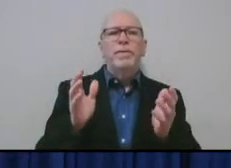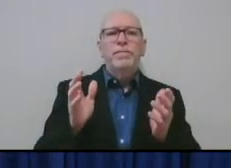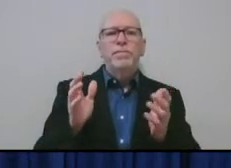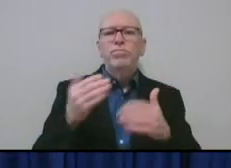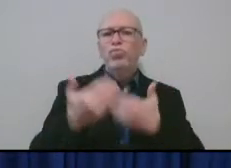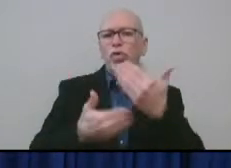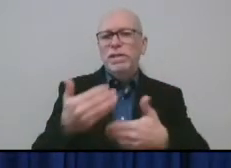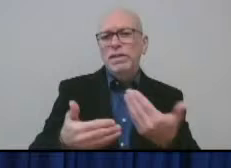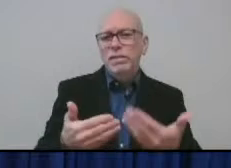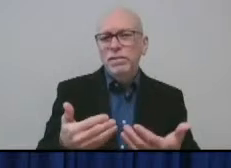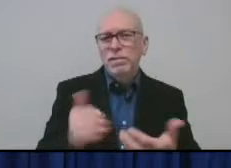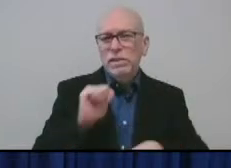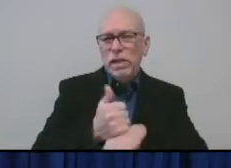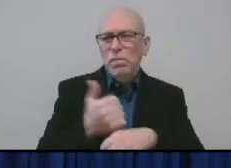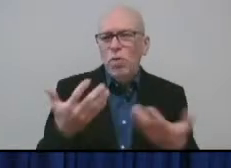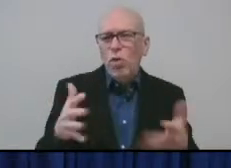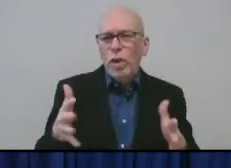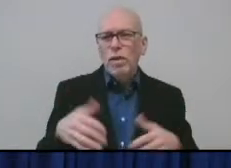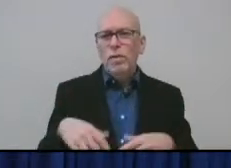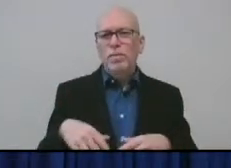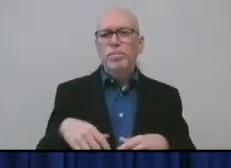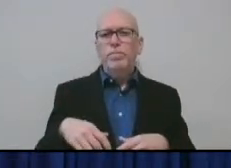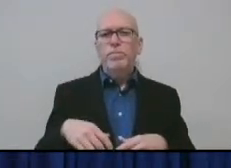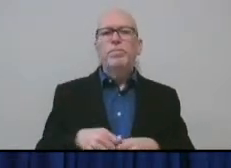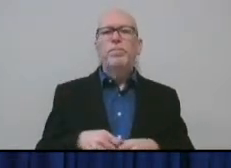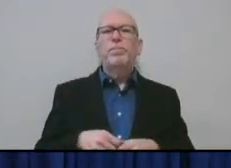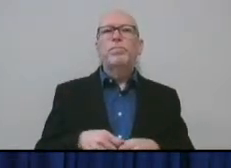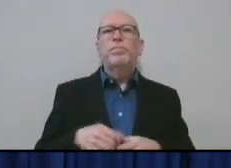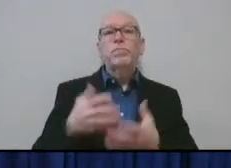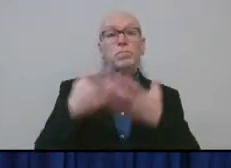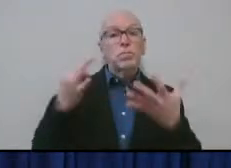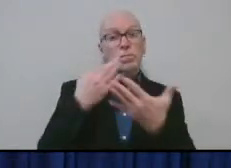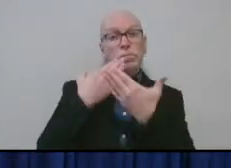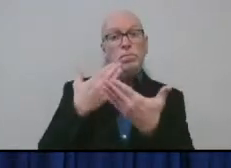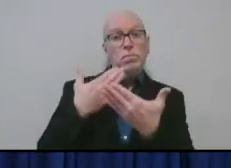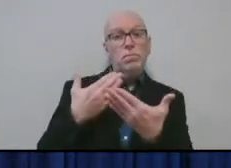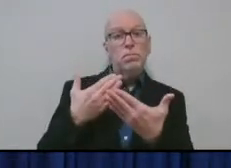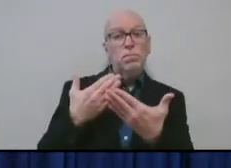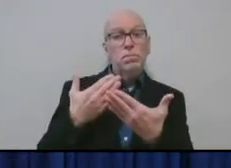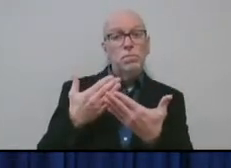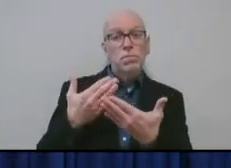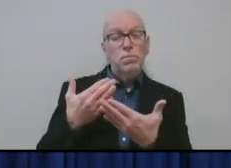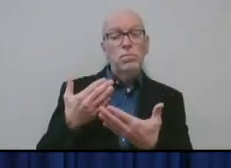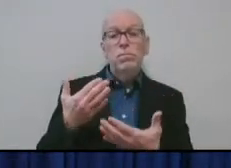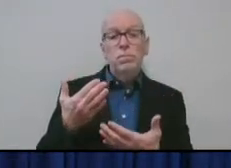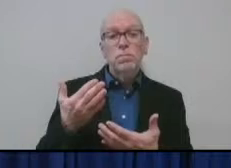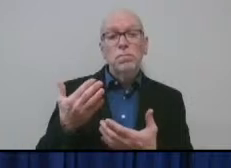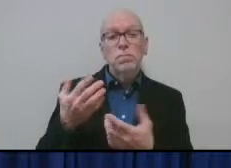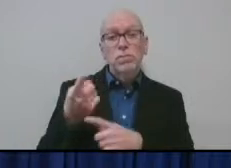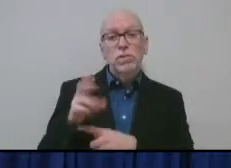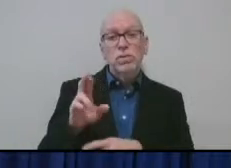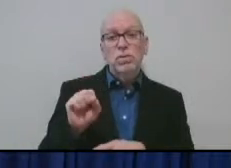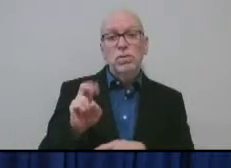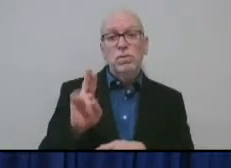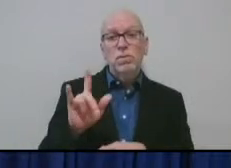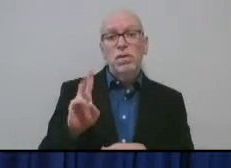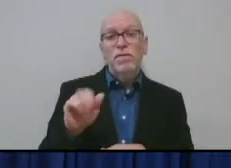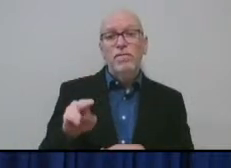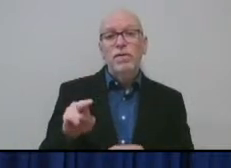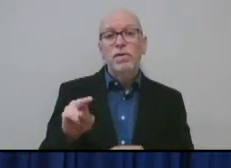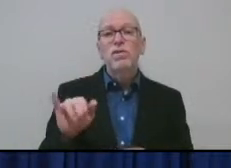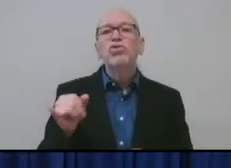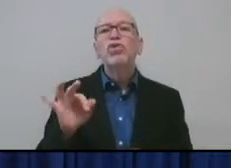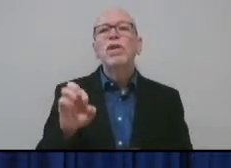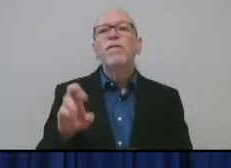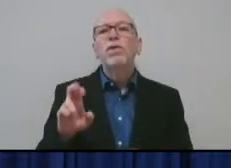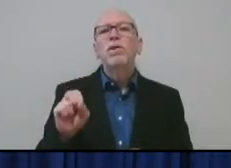process set up. And a lot of credit should go to Dr. Sullivan, Jen Sullivan, and